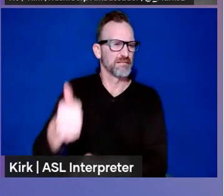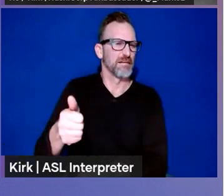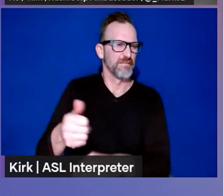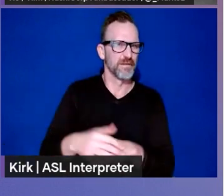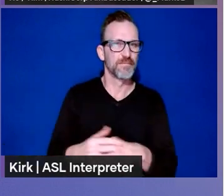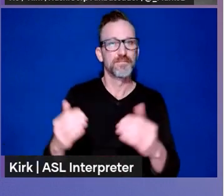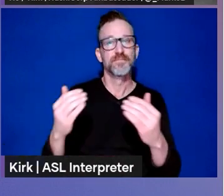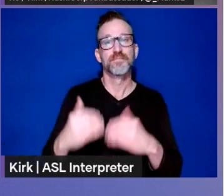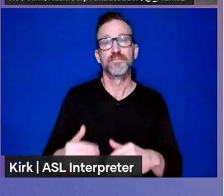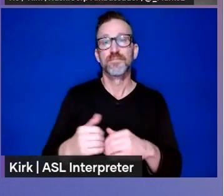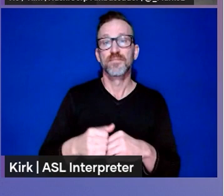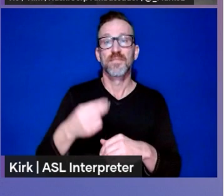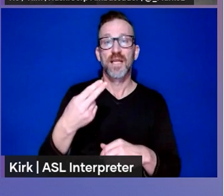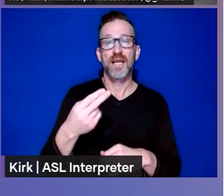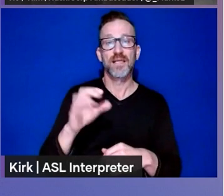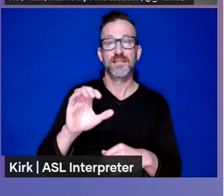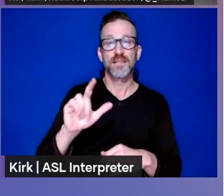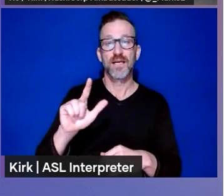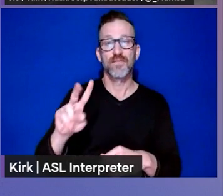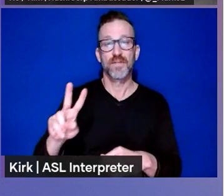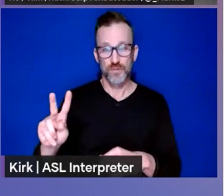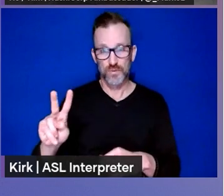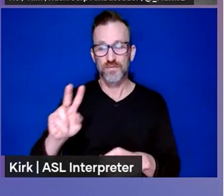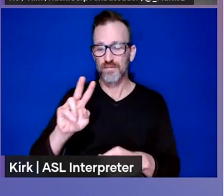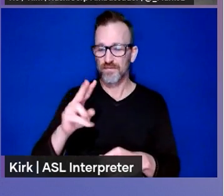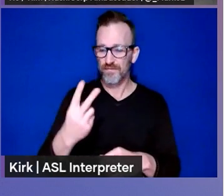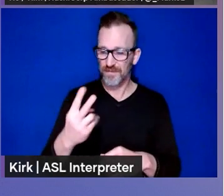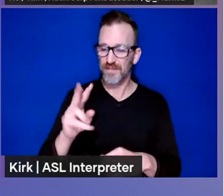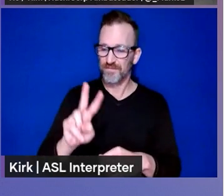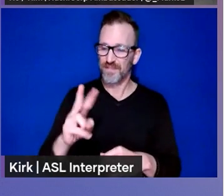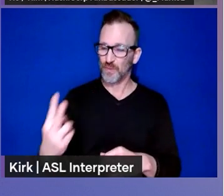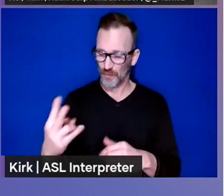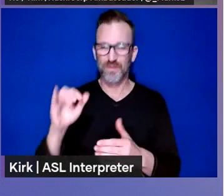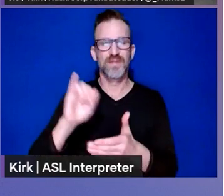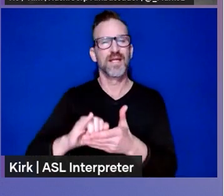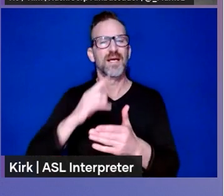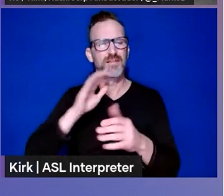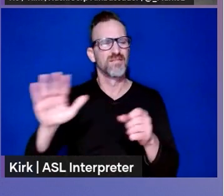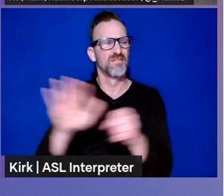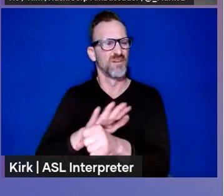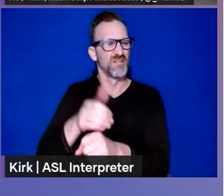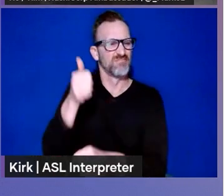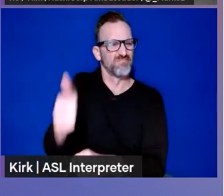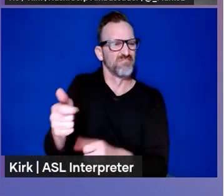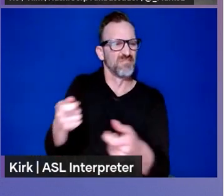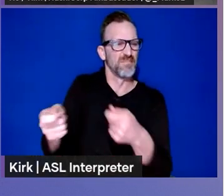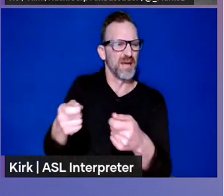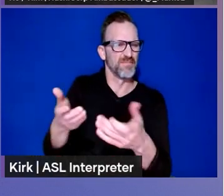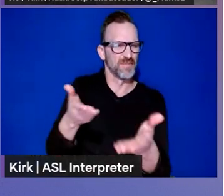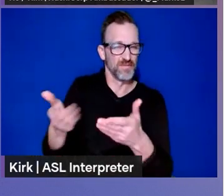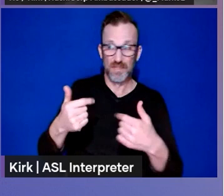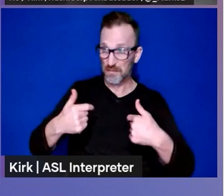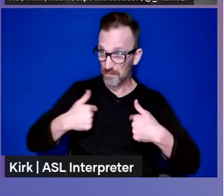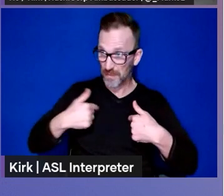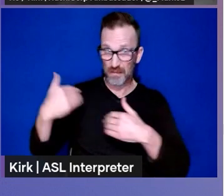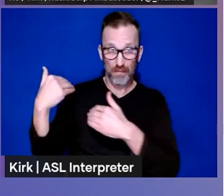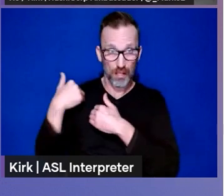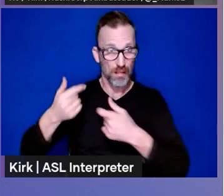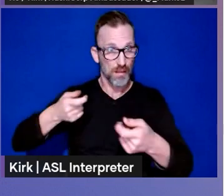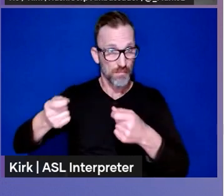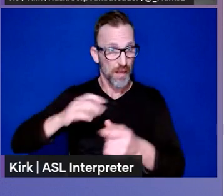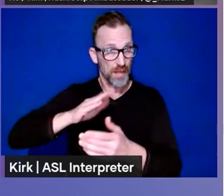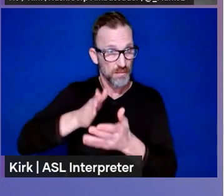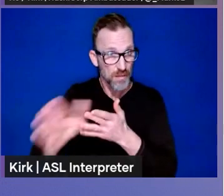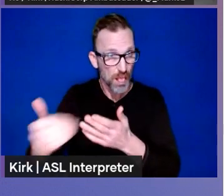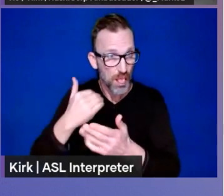HCP platform comes as a managed service, so you don't have to take care of running a service and make sure that's up and running whenever somebody wants to